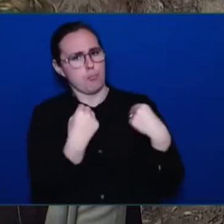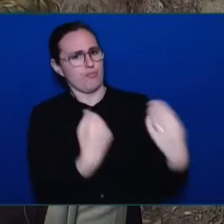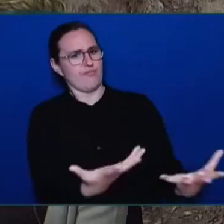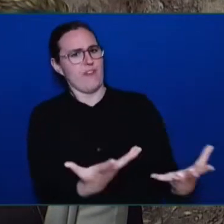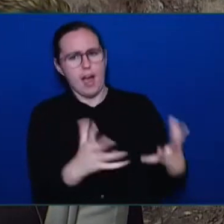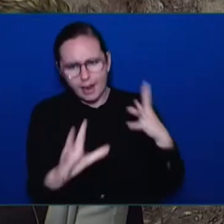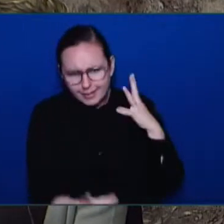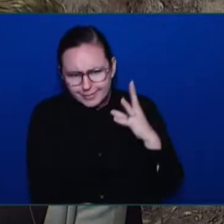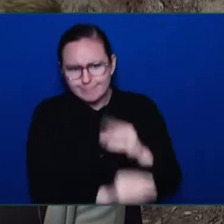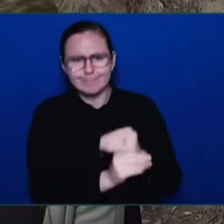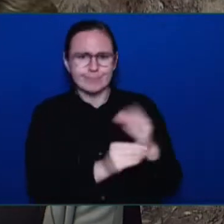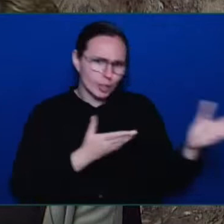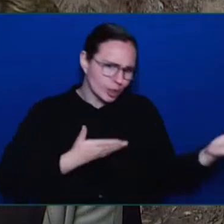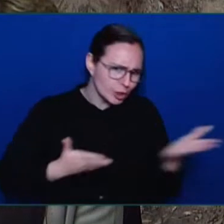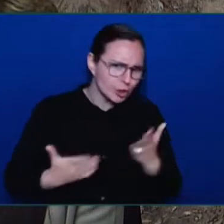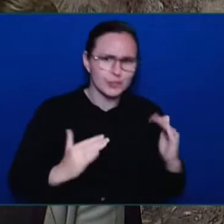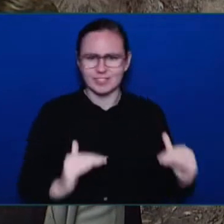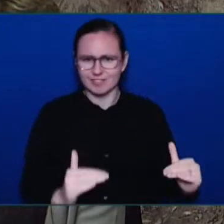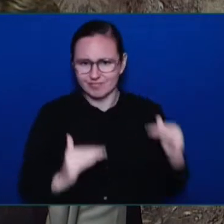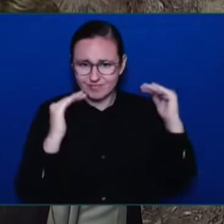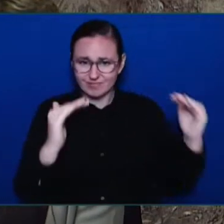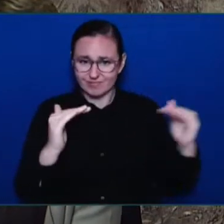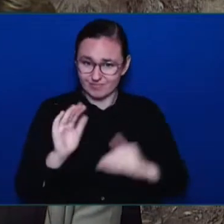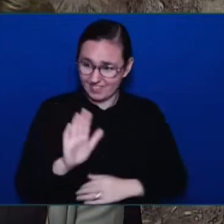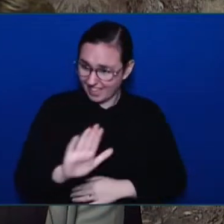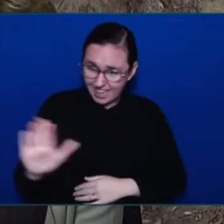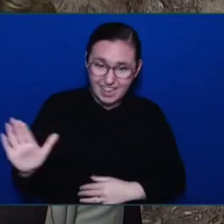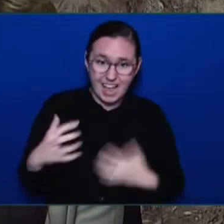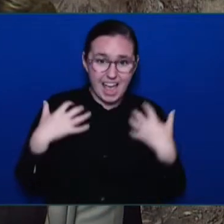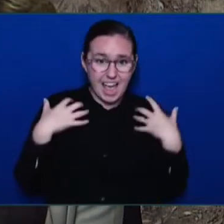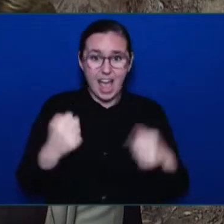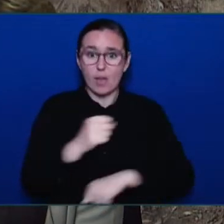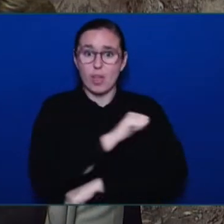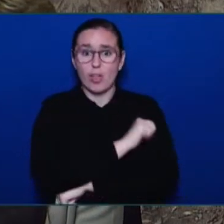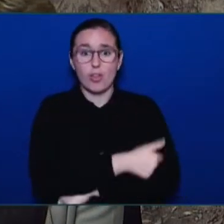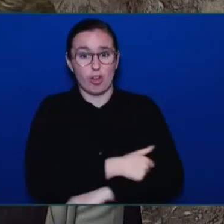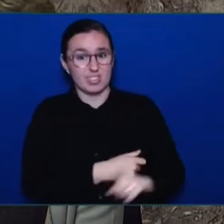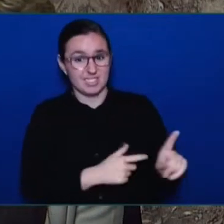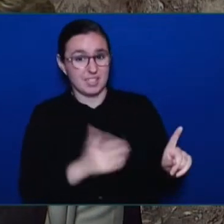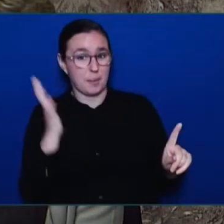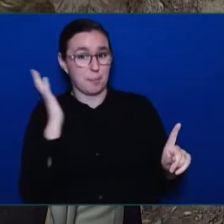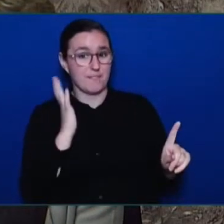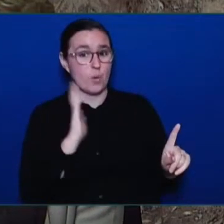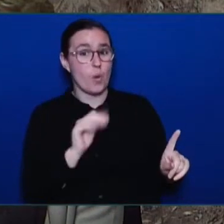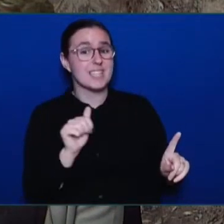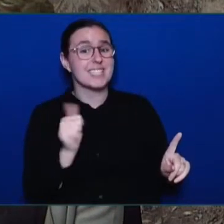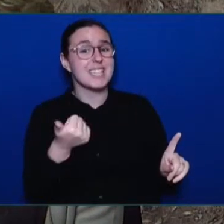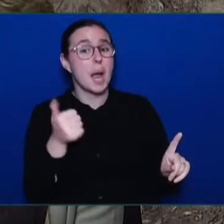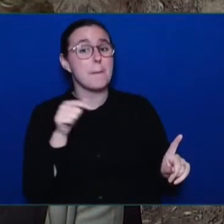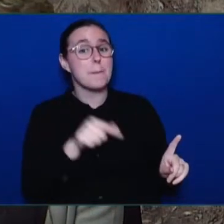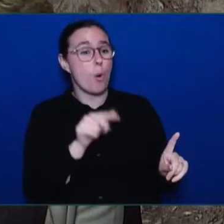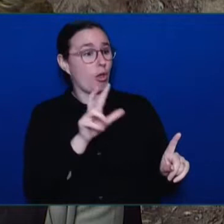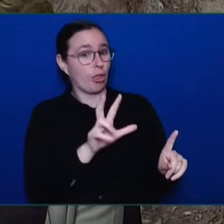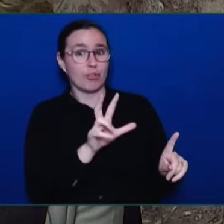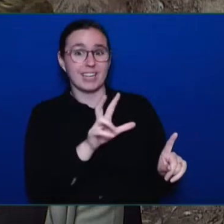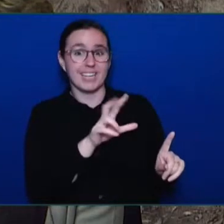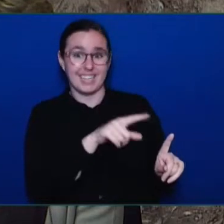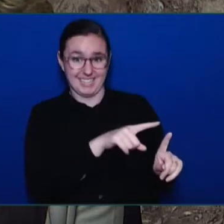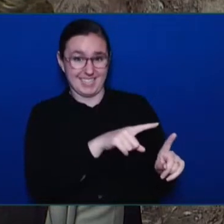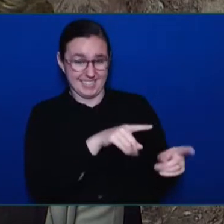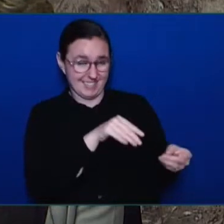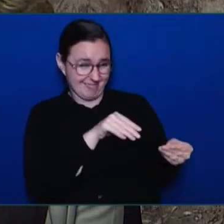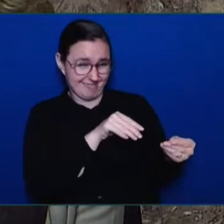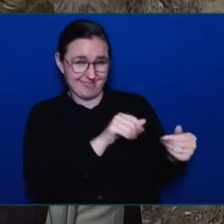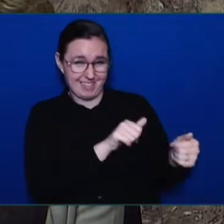authority, we've gone from spending 10.3% of every dollar on administration under her government's watch when she sat